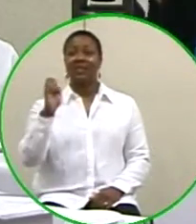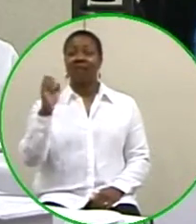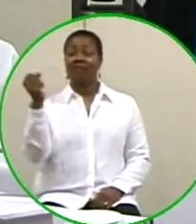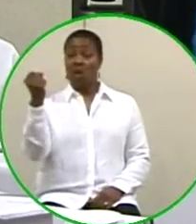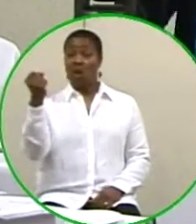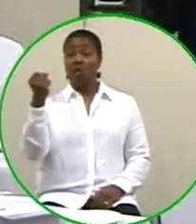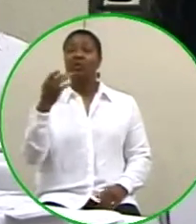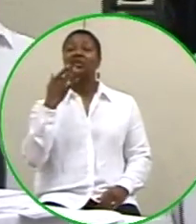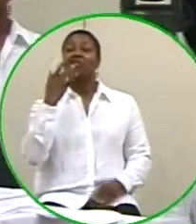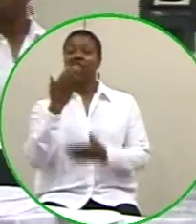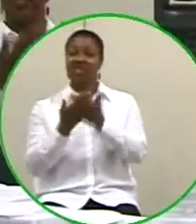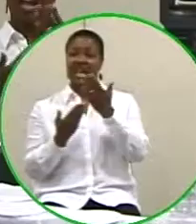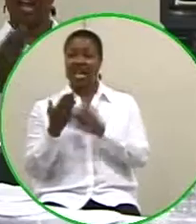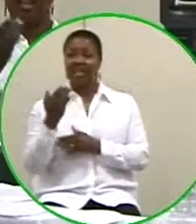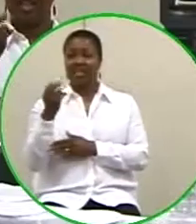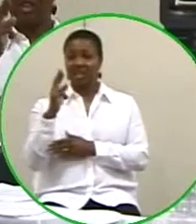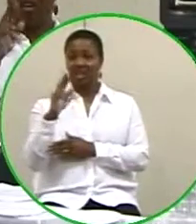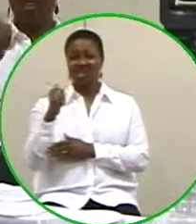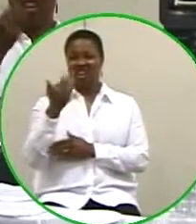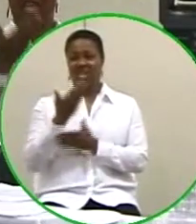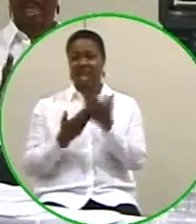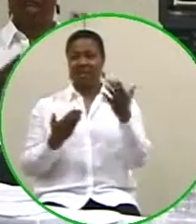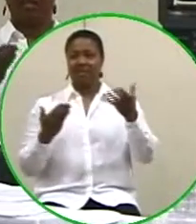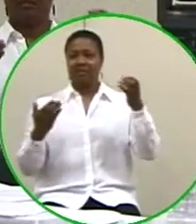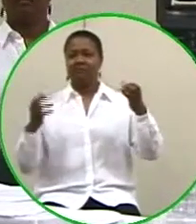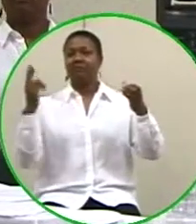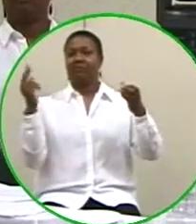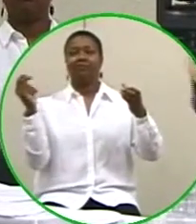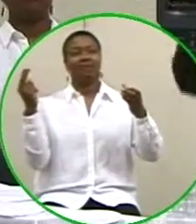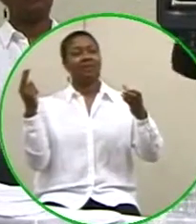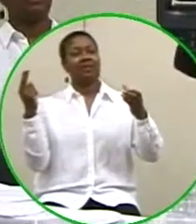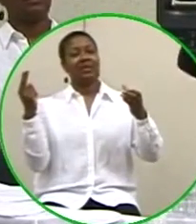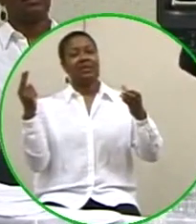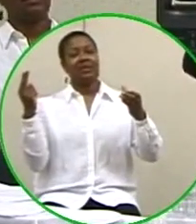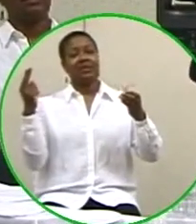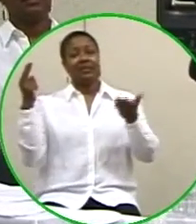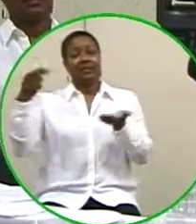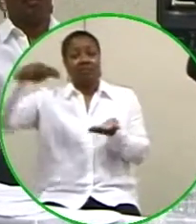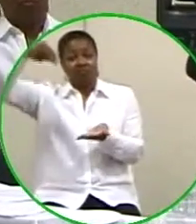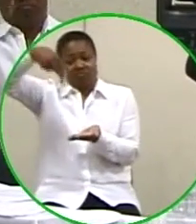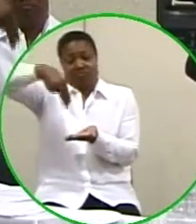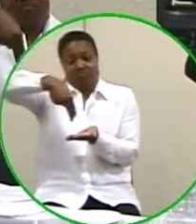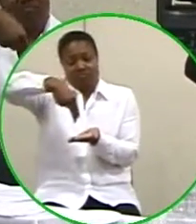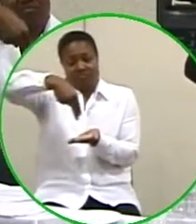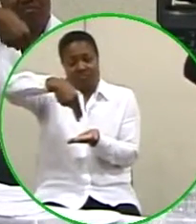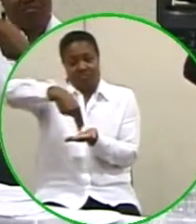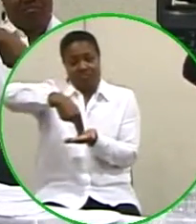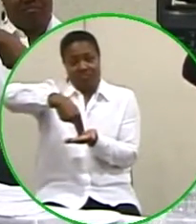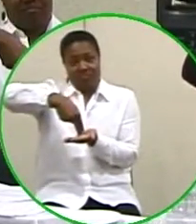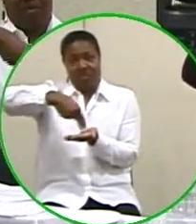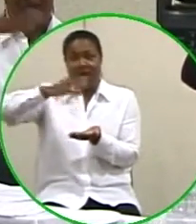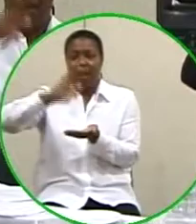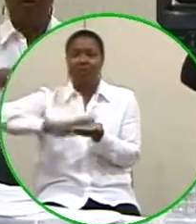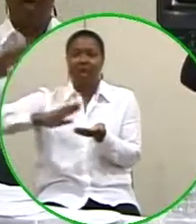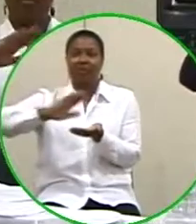hand and the jar in your other hand. Put the knife in the peanut butter. Get about